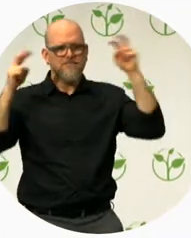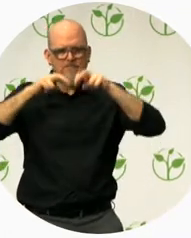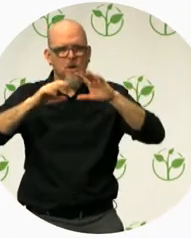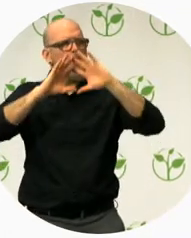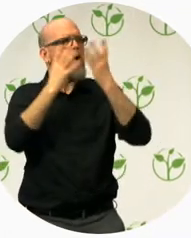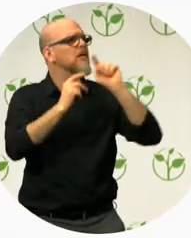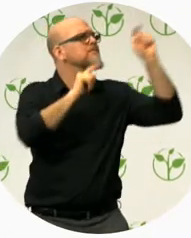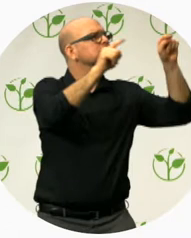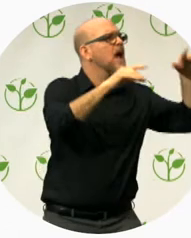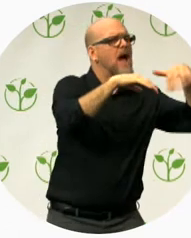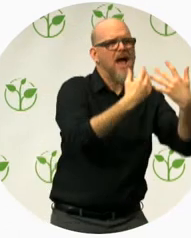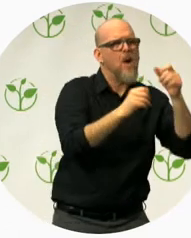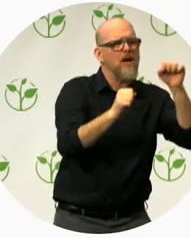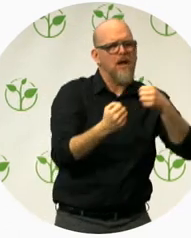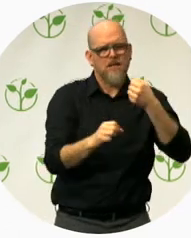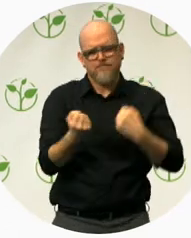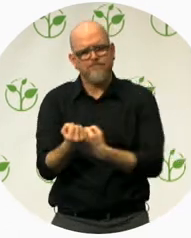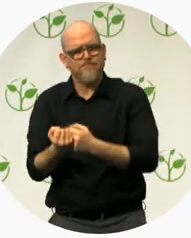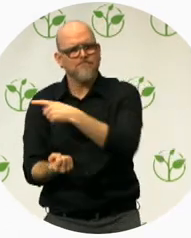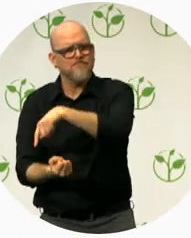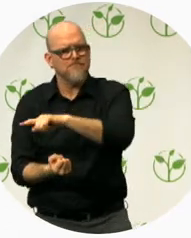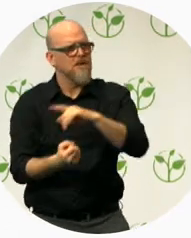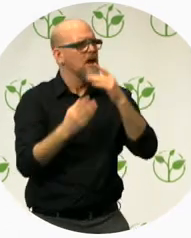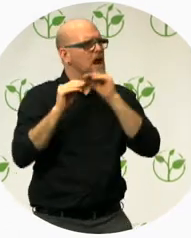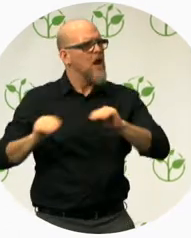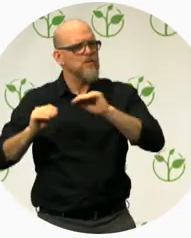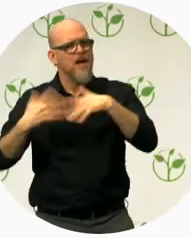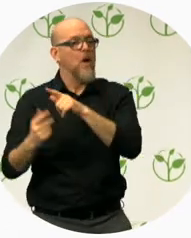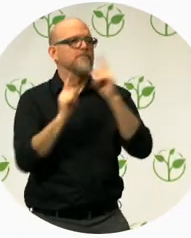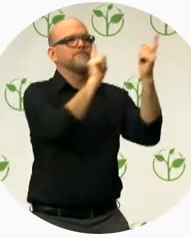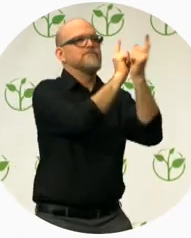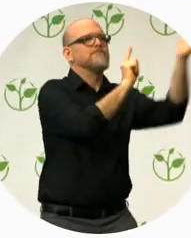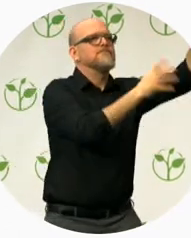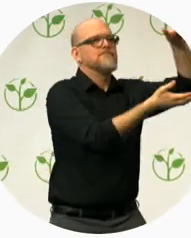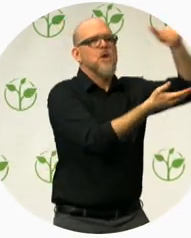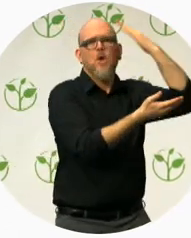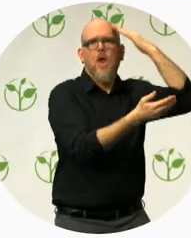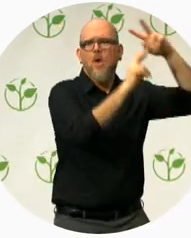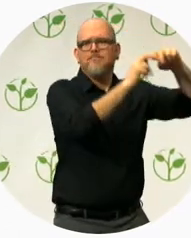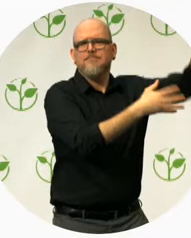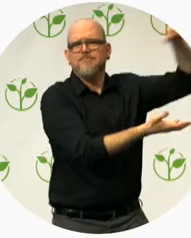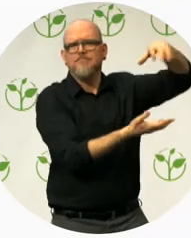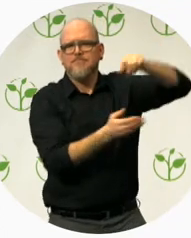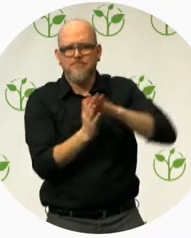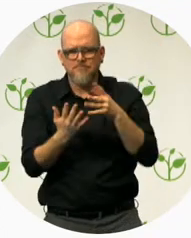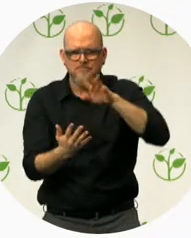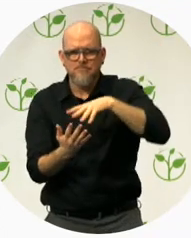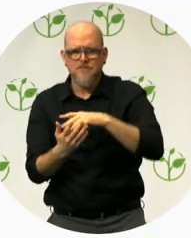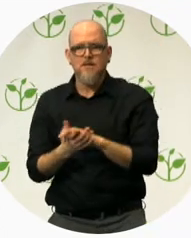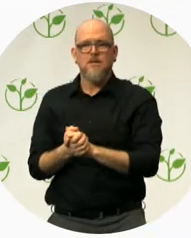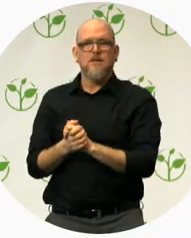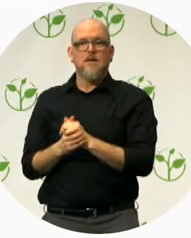training for professionals from 20 states in Brazil. And during the